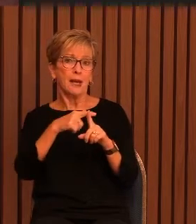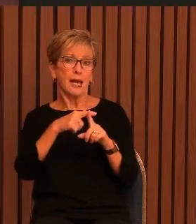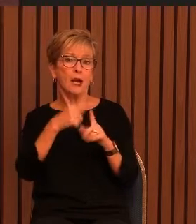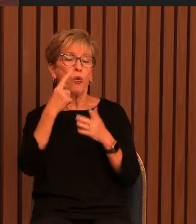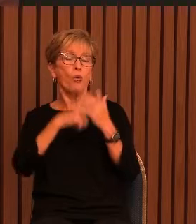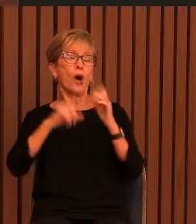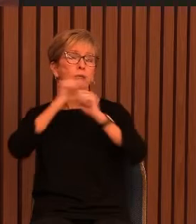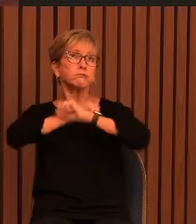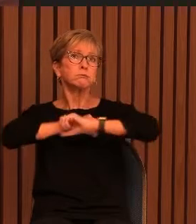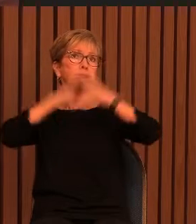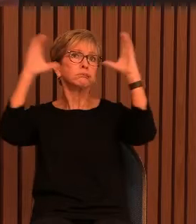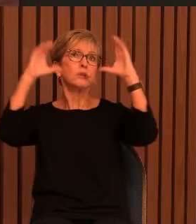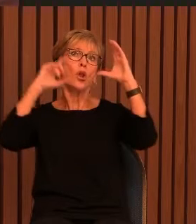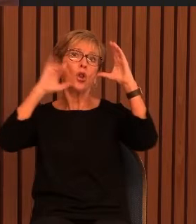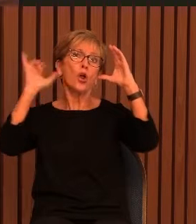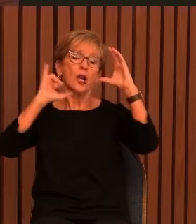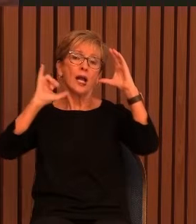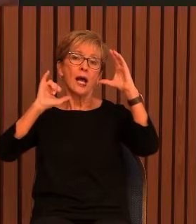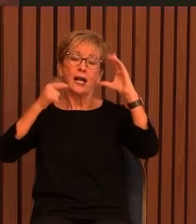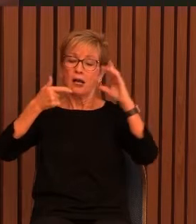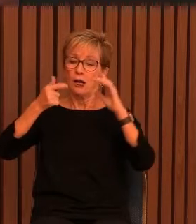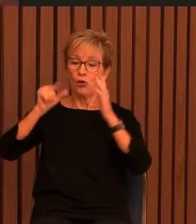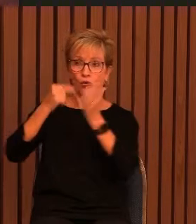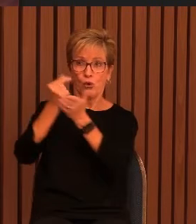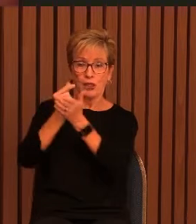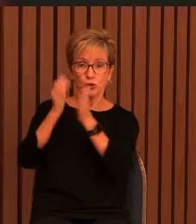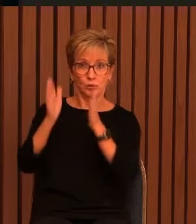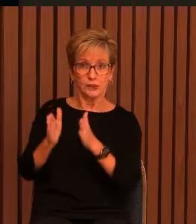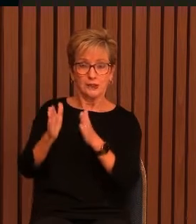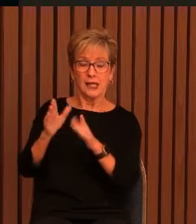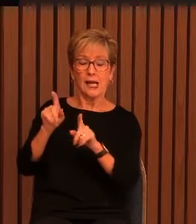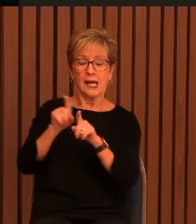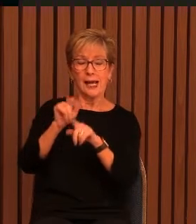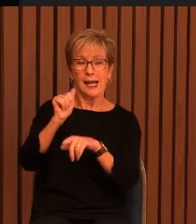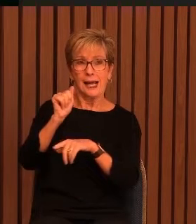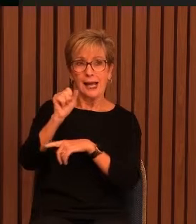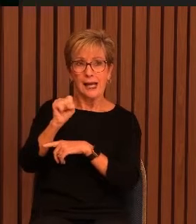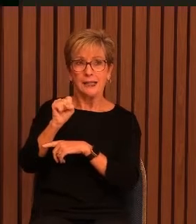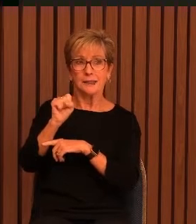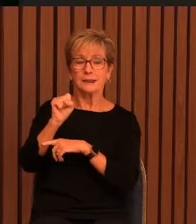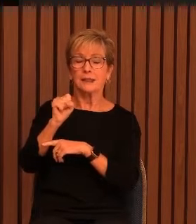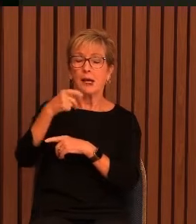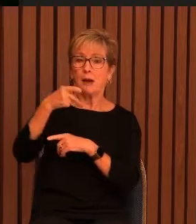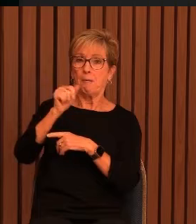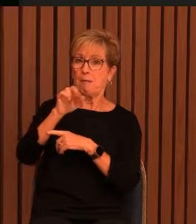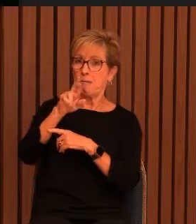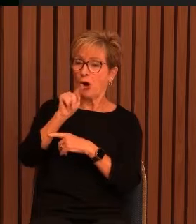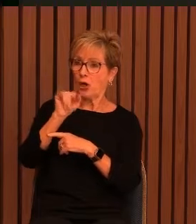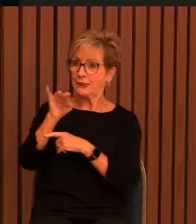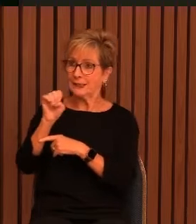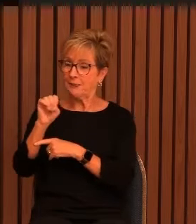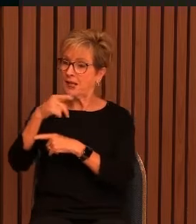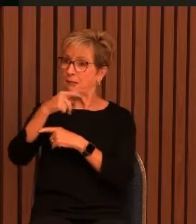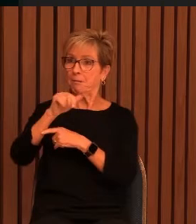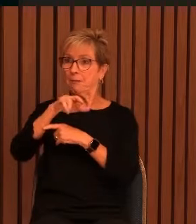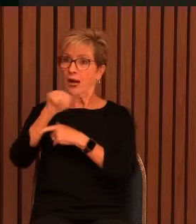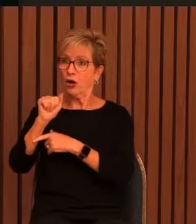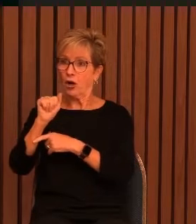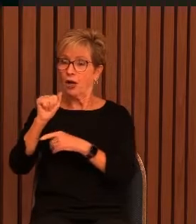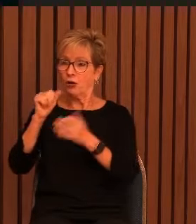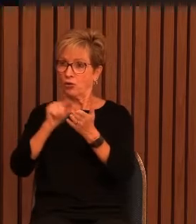of a graduate as a part of the prepared graduate. Sometimes here's